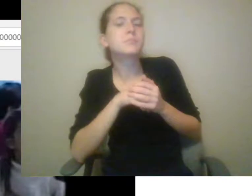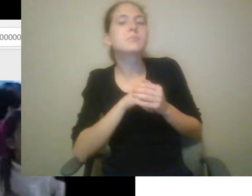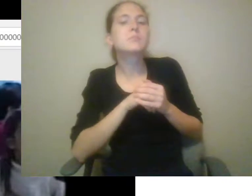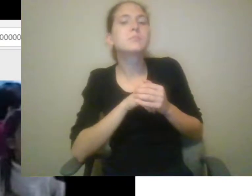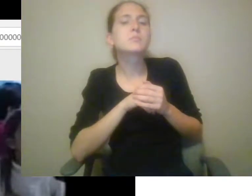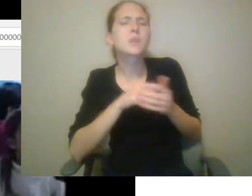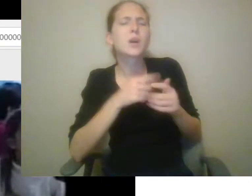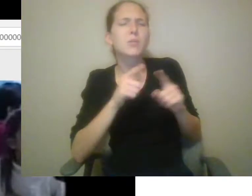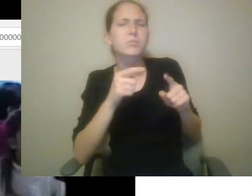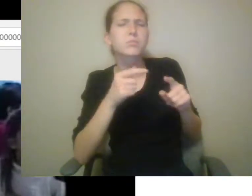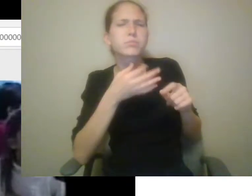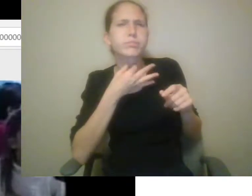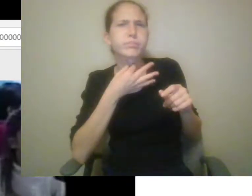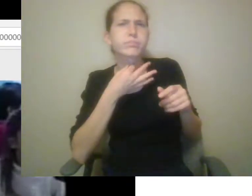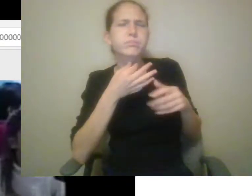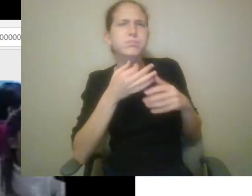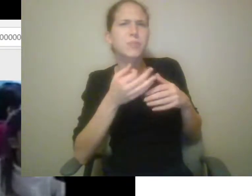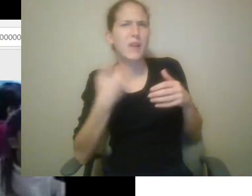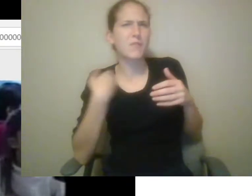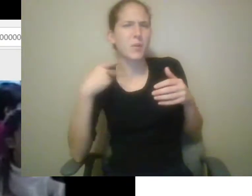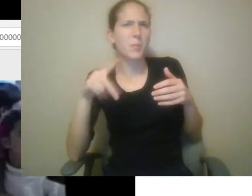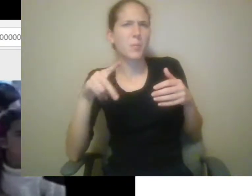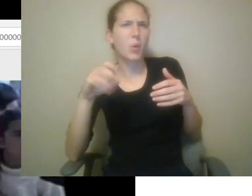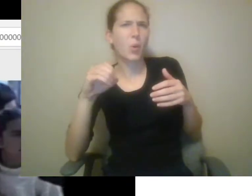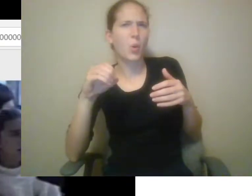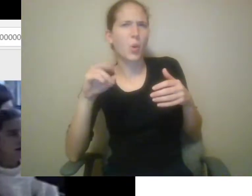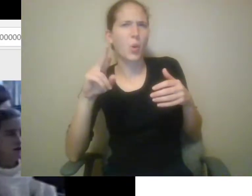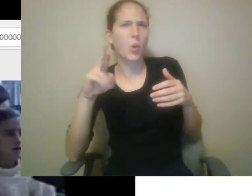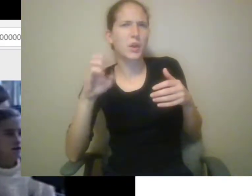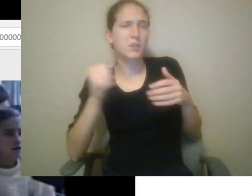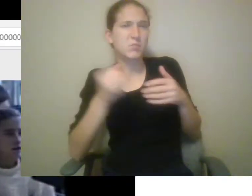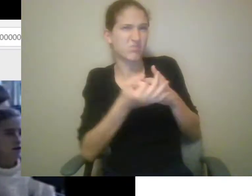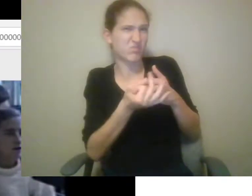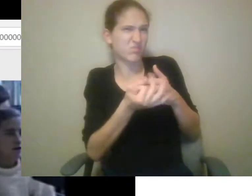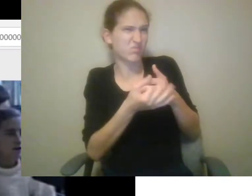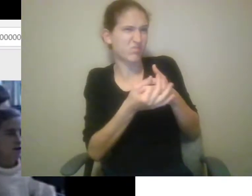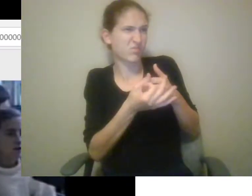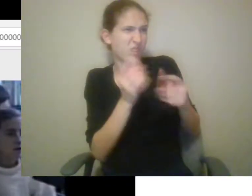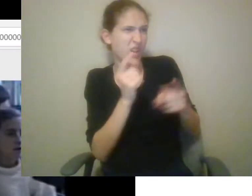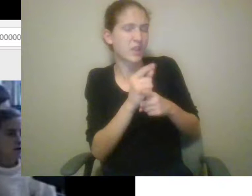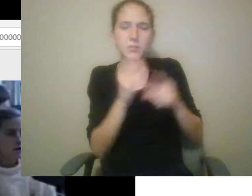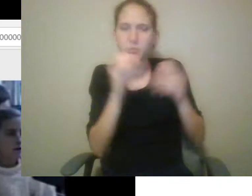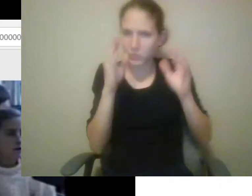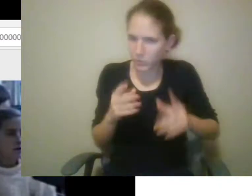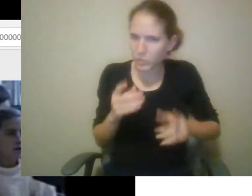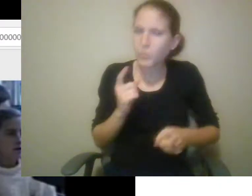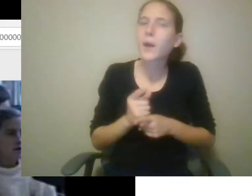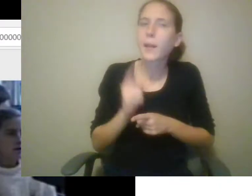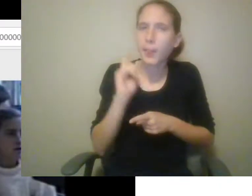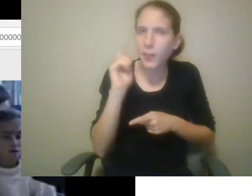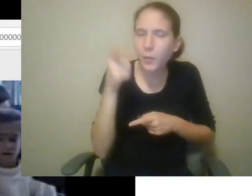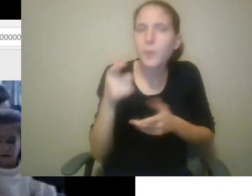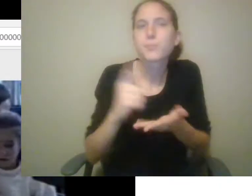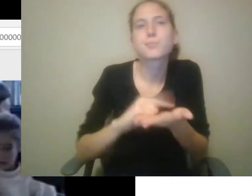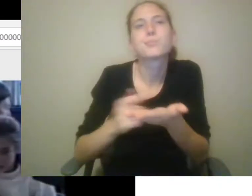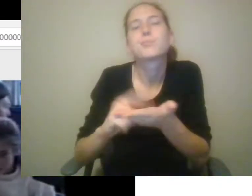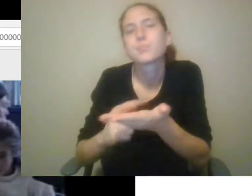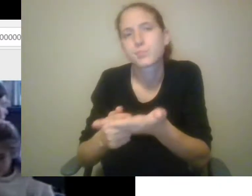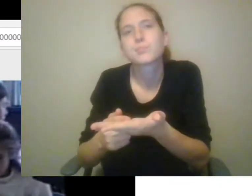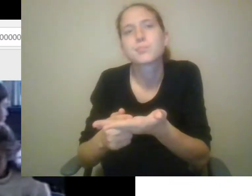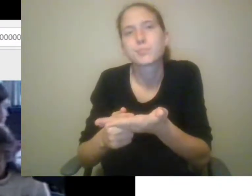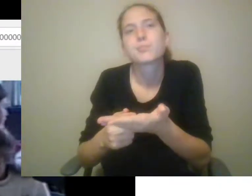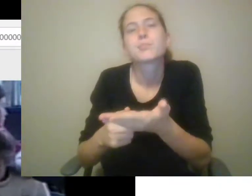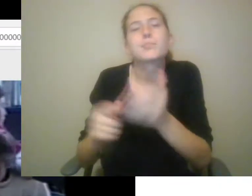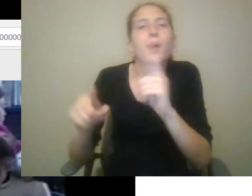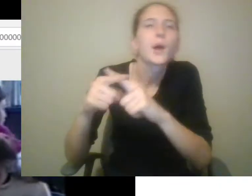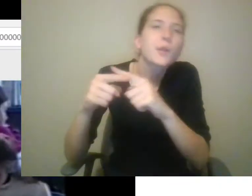does something with floors have to do with? How the stuff fits in and out? Yeah, we're going to talk about that when we talk about osmosis and diffusion and all that in just a